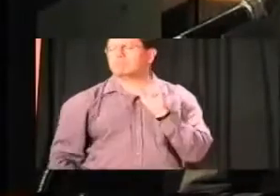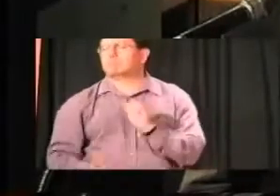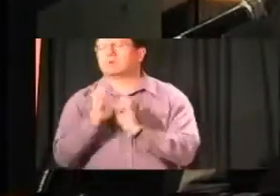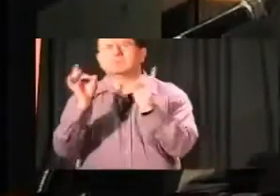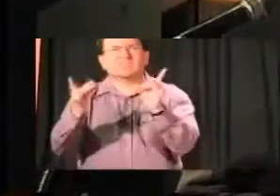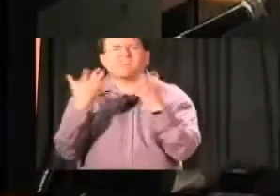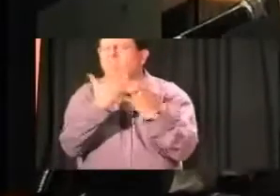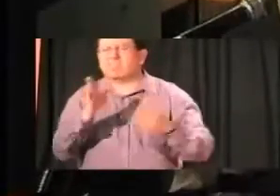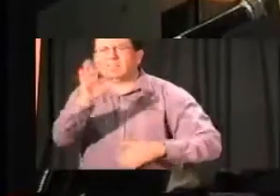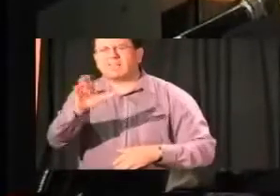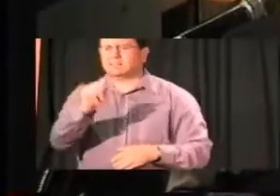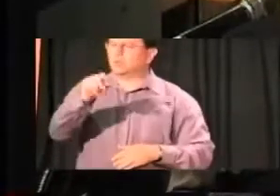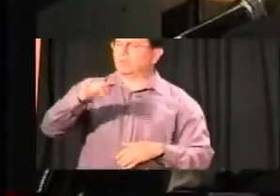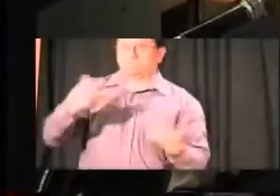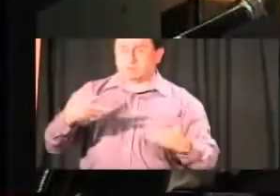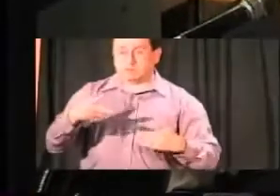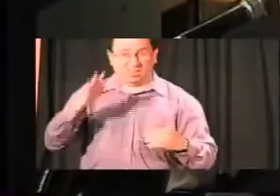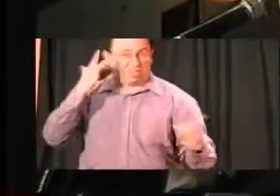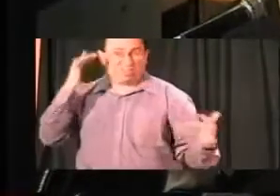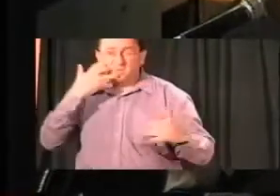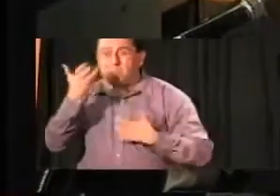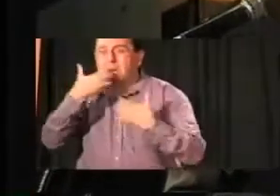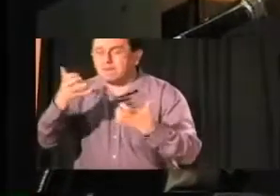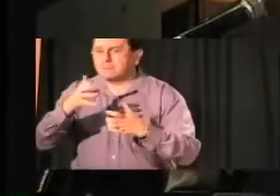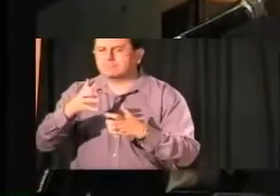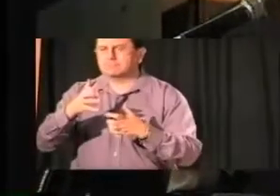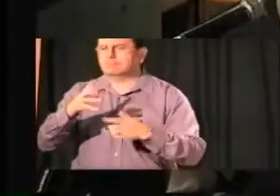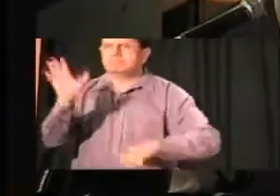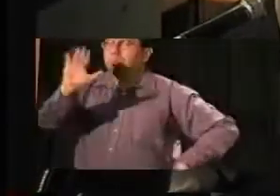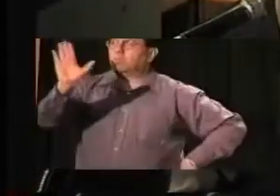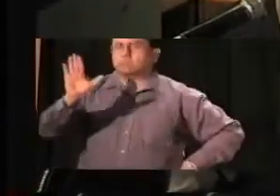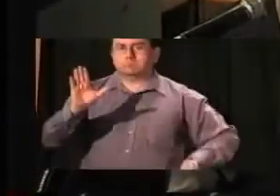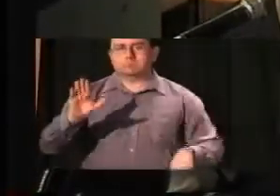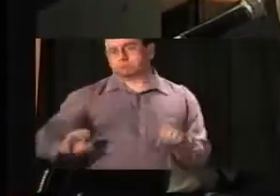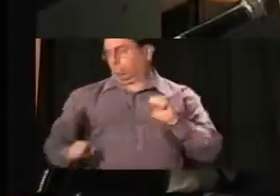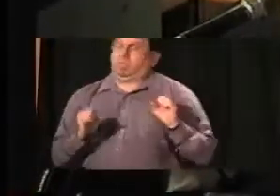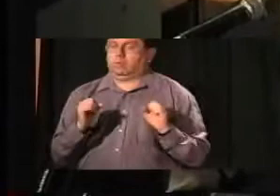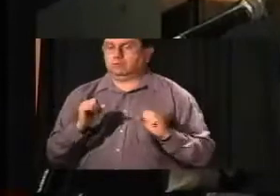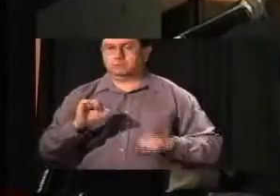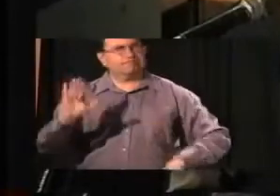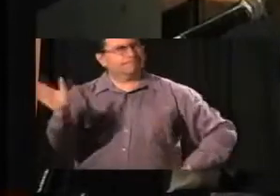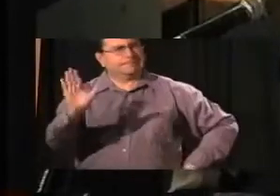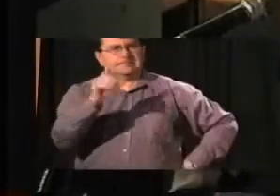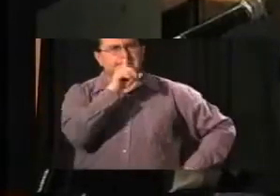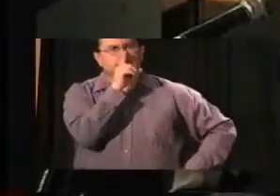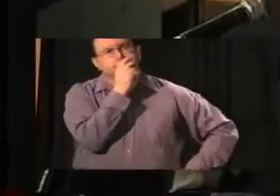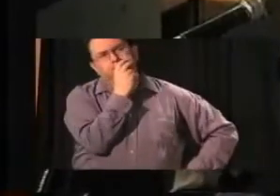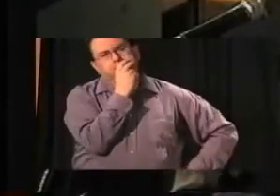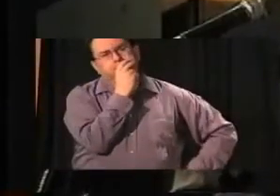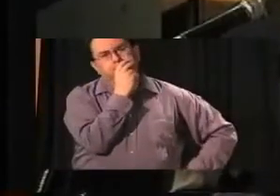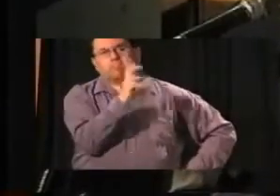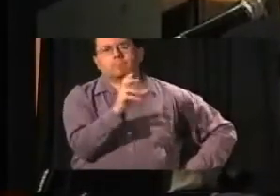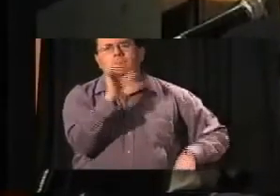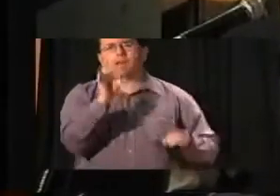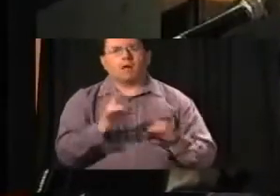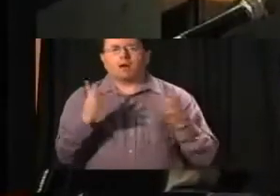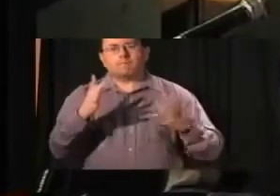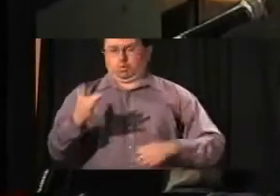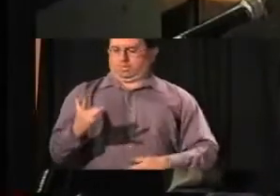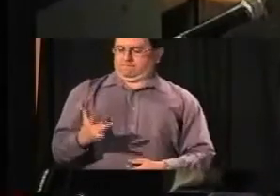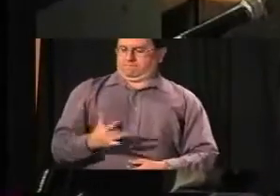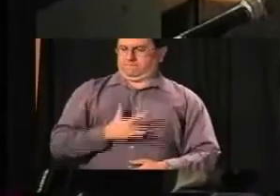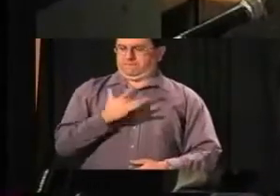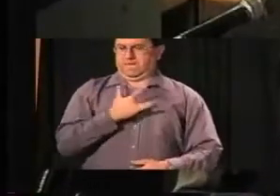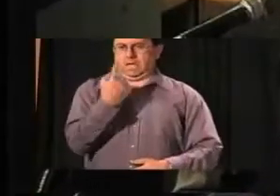condition. Was it the noises? No. The movements? No. It was feeling